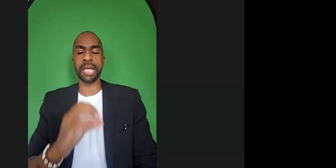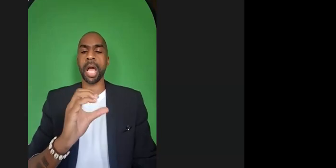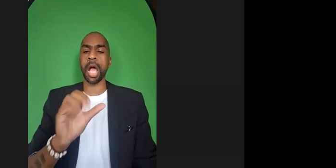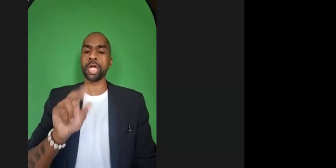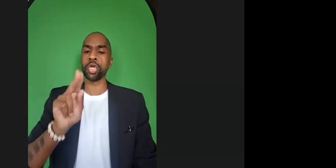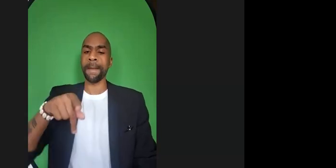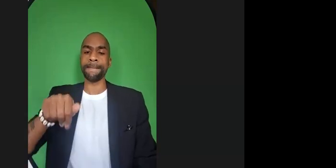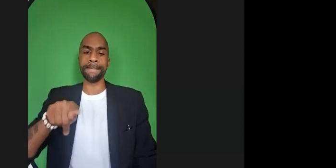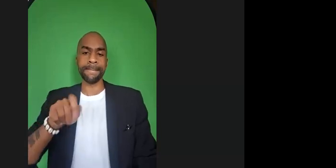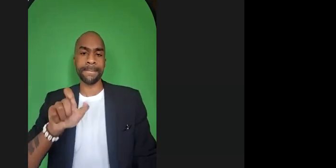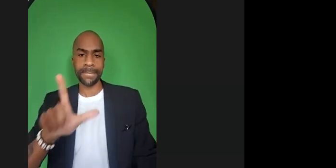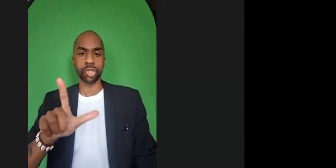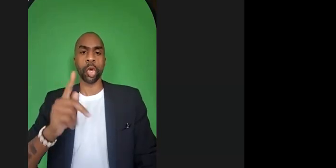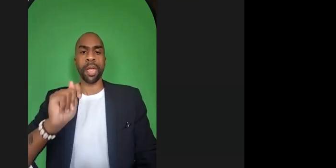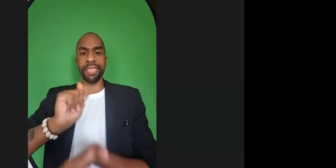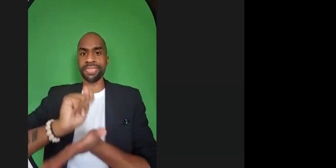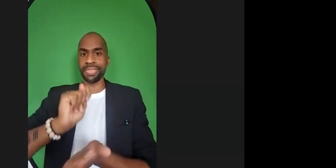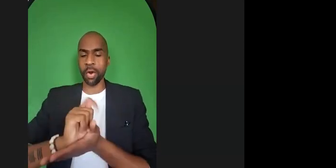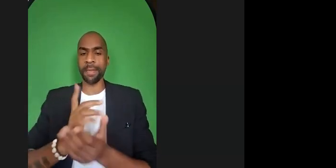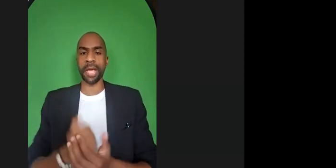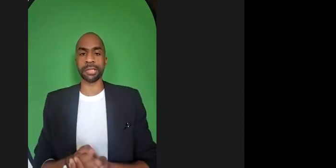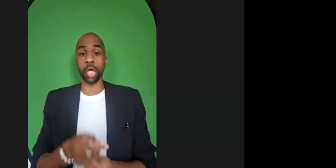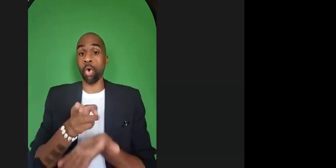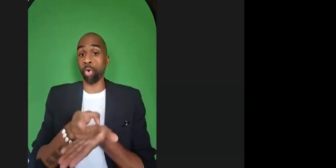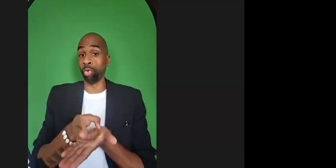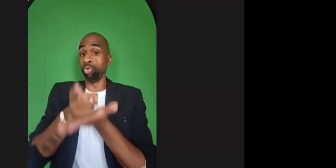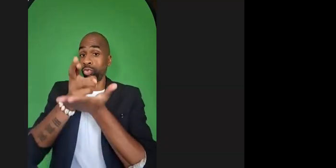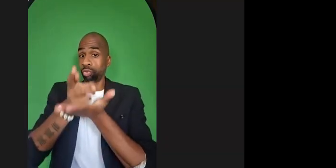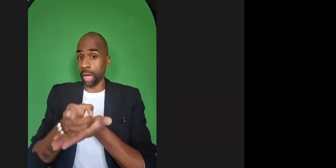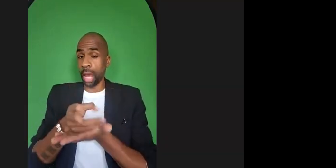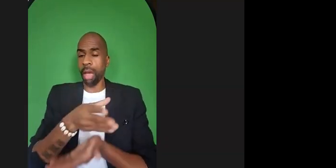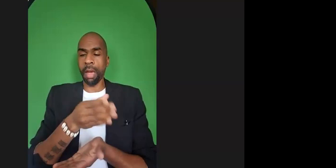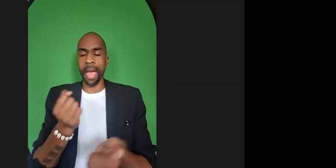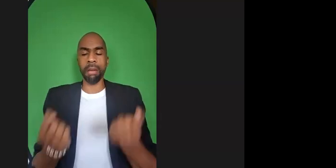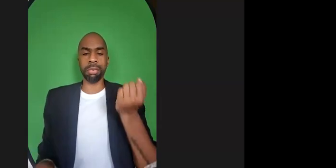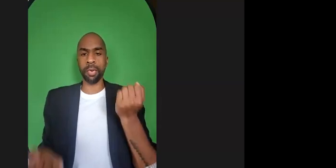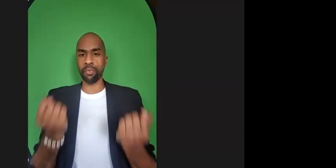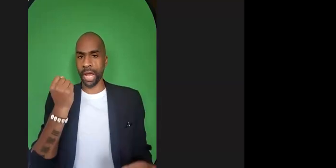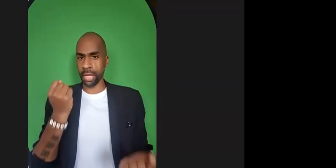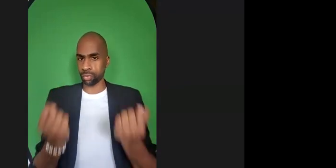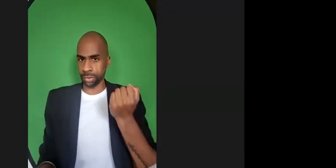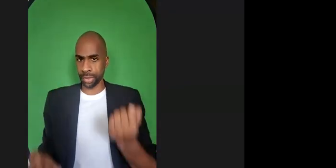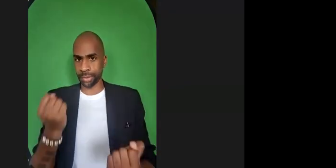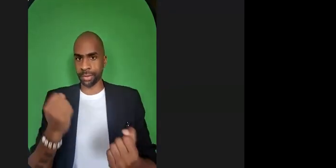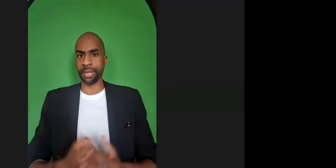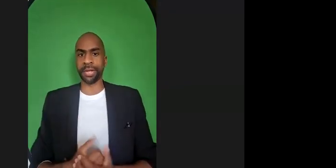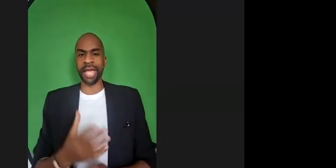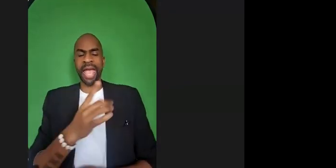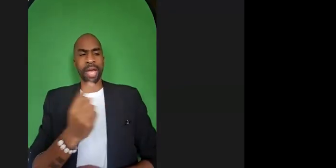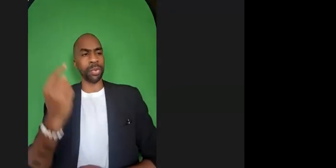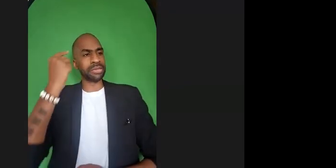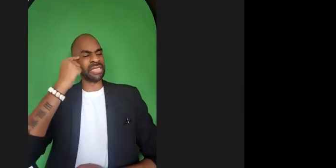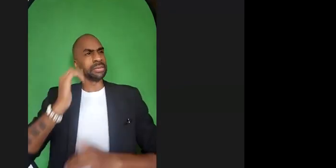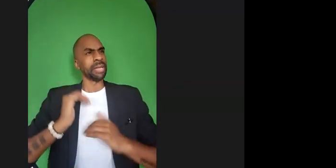know, rehab and exercises to maintain the strength they have for as long as possible. And also think about, you know, how to adapt